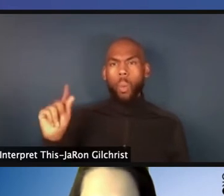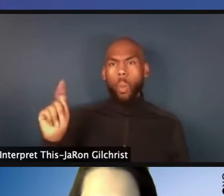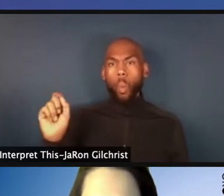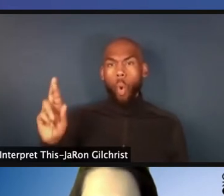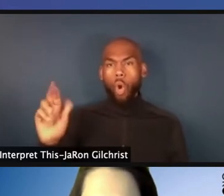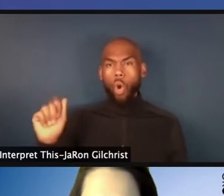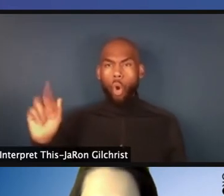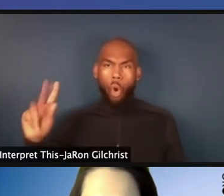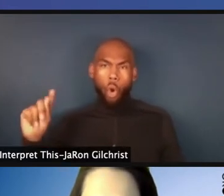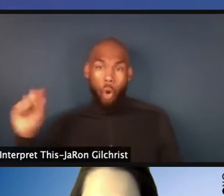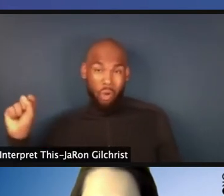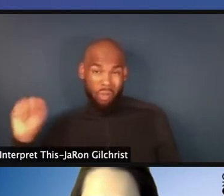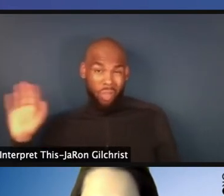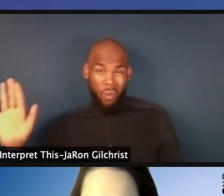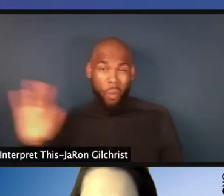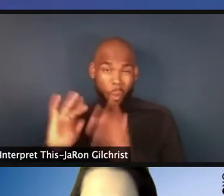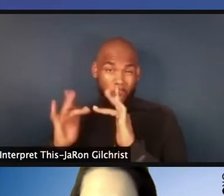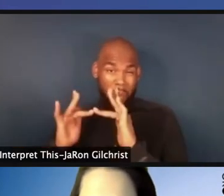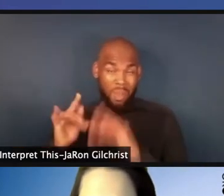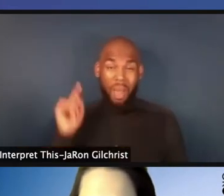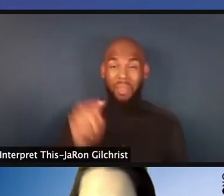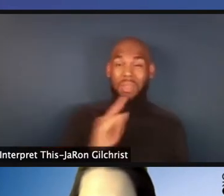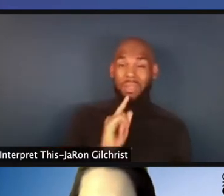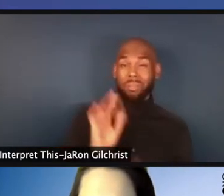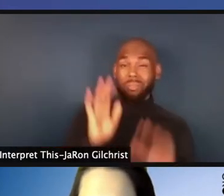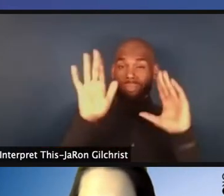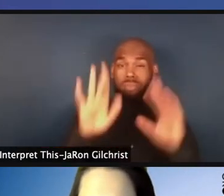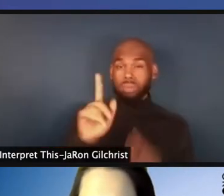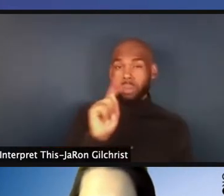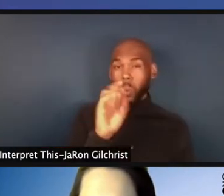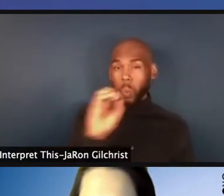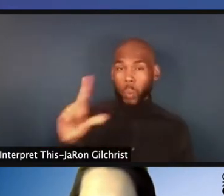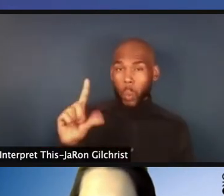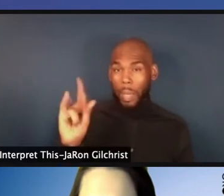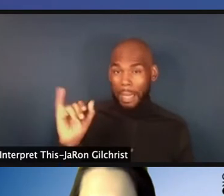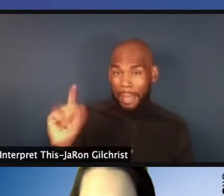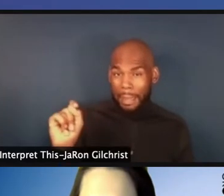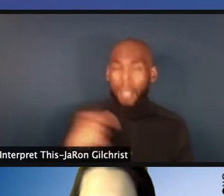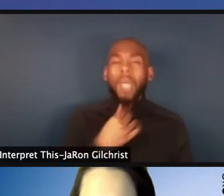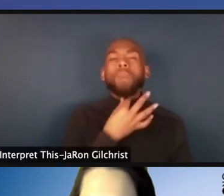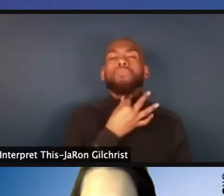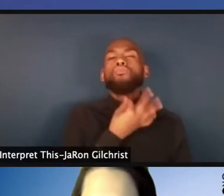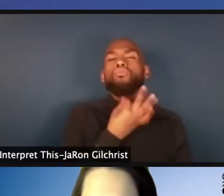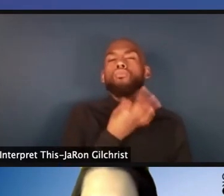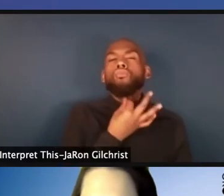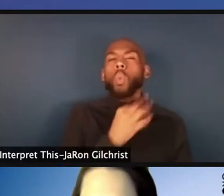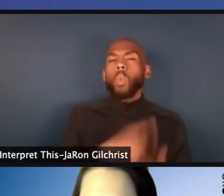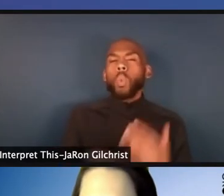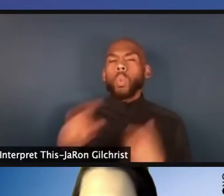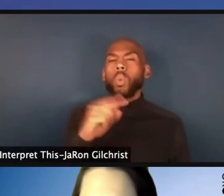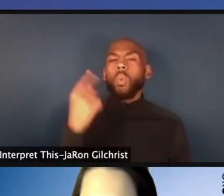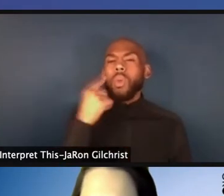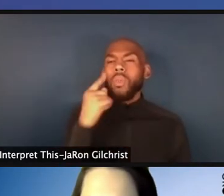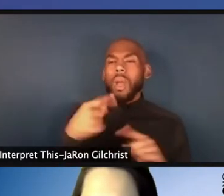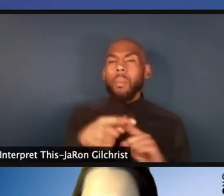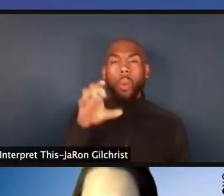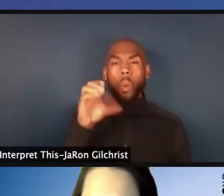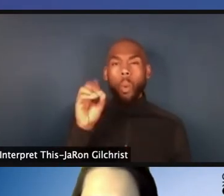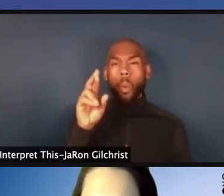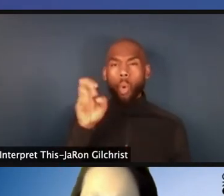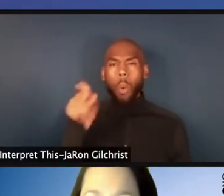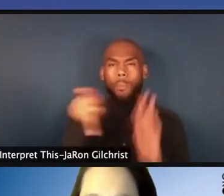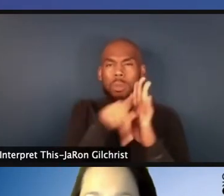it is an incredible toolkit. And I'm sort of curious to hear about what the core principles of